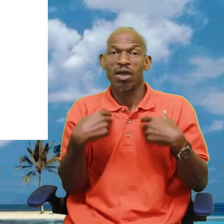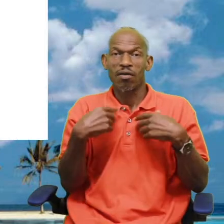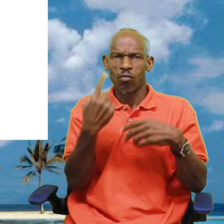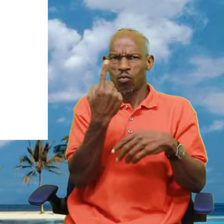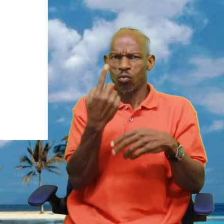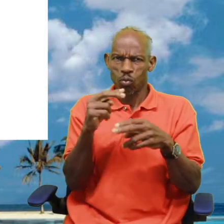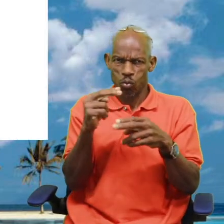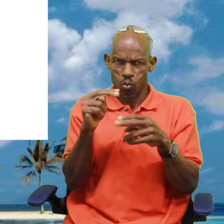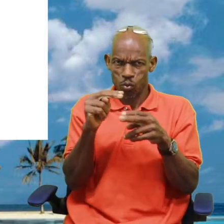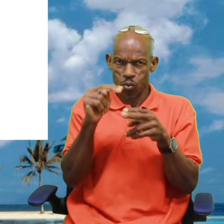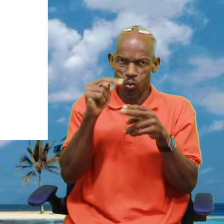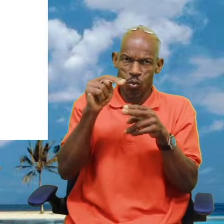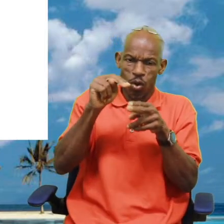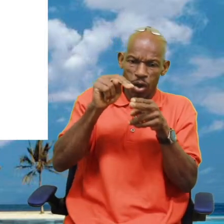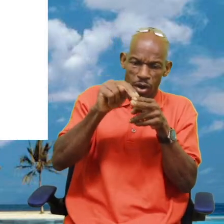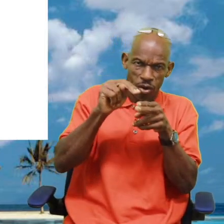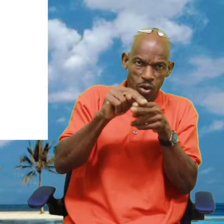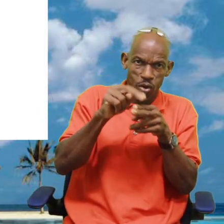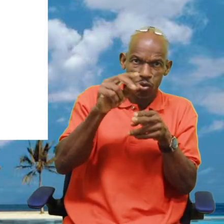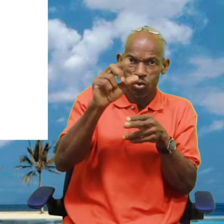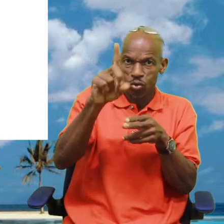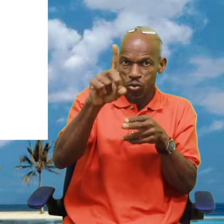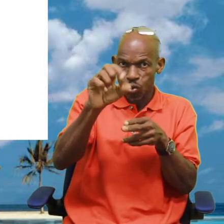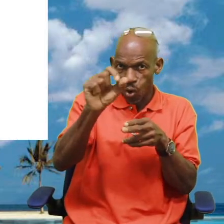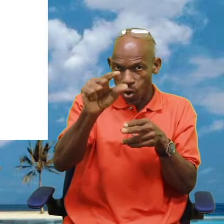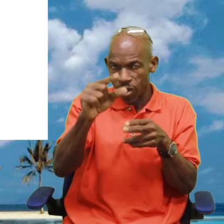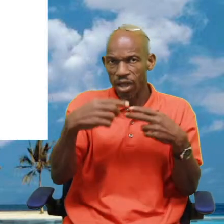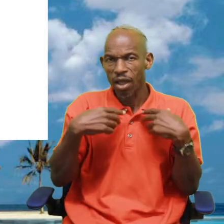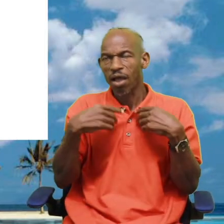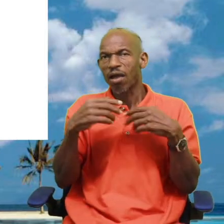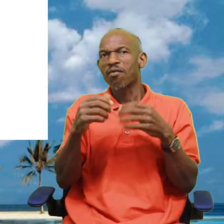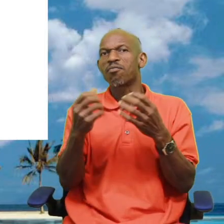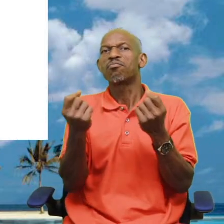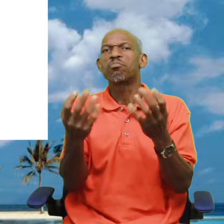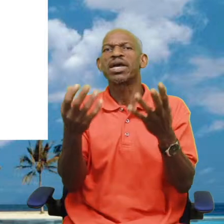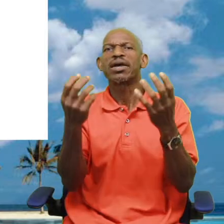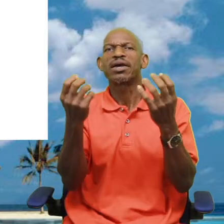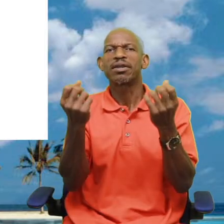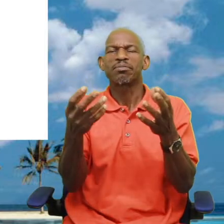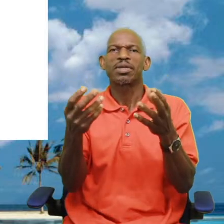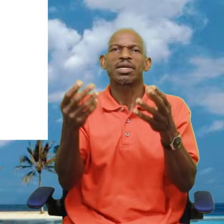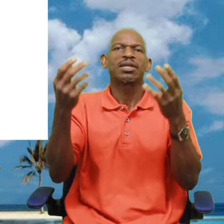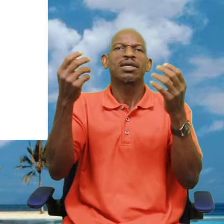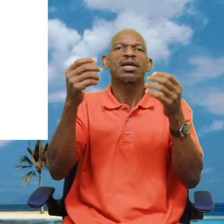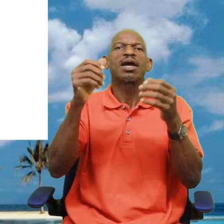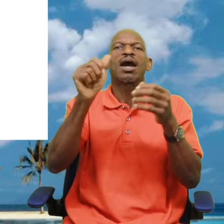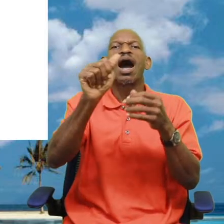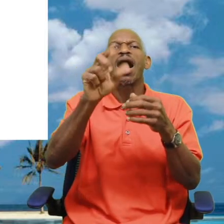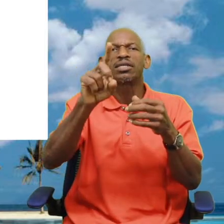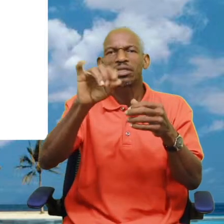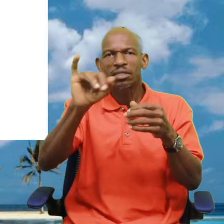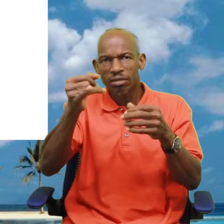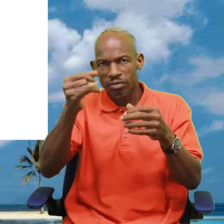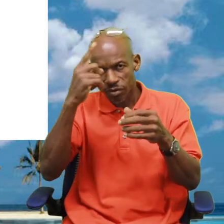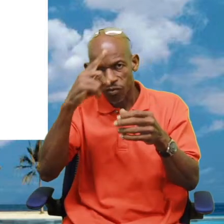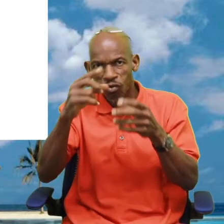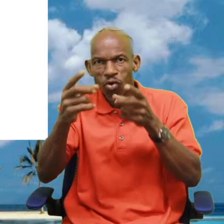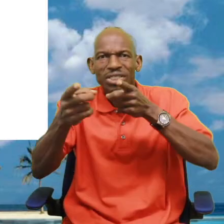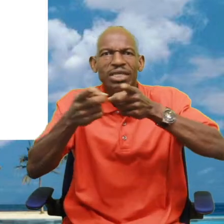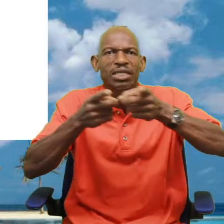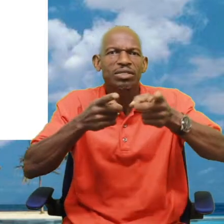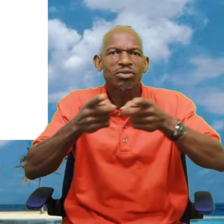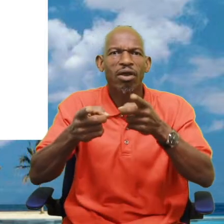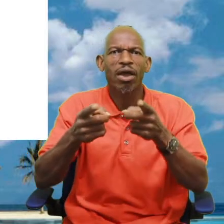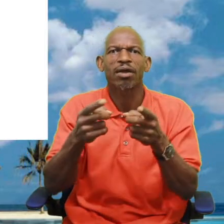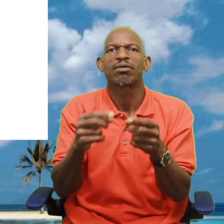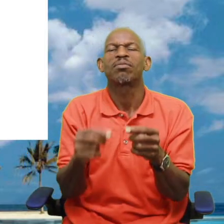we get all these adjectives to tell us more about this dog, to describe this